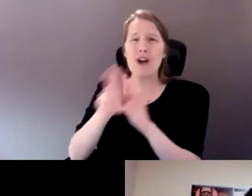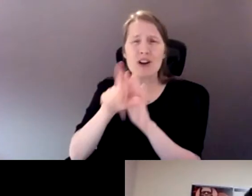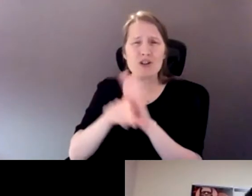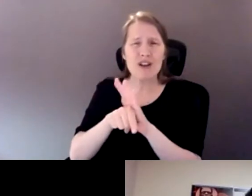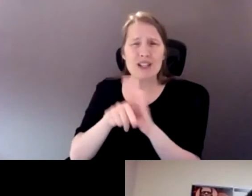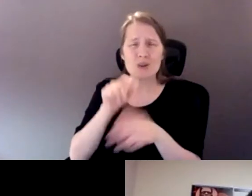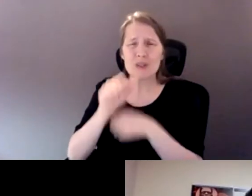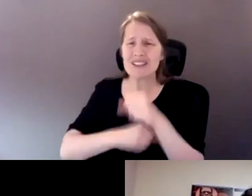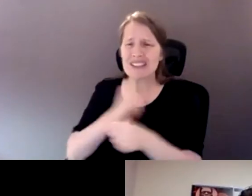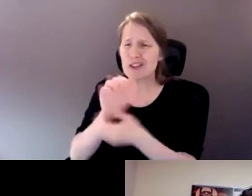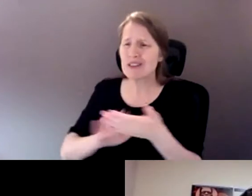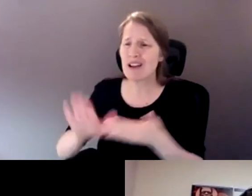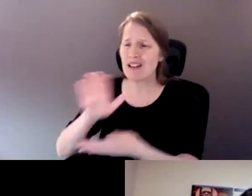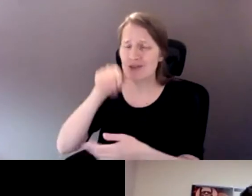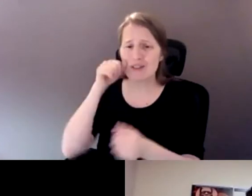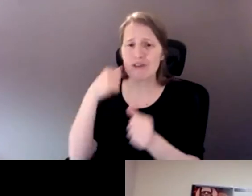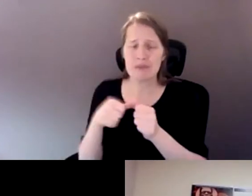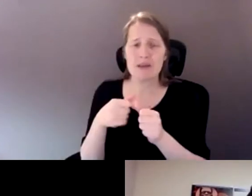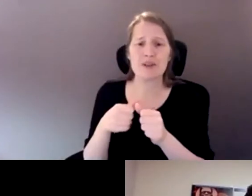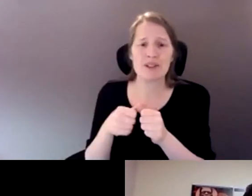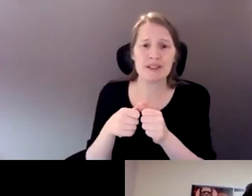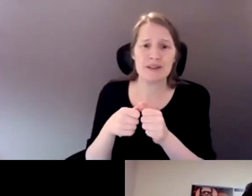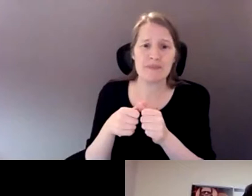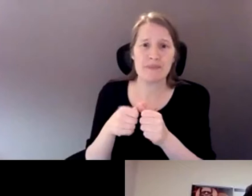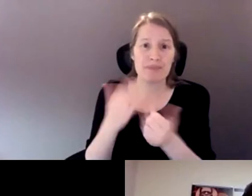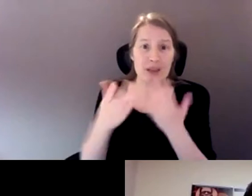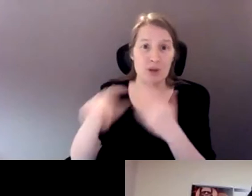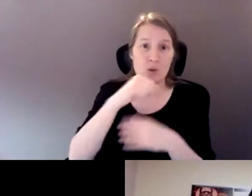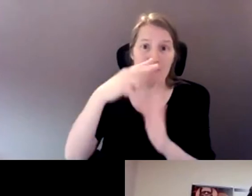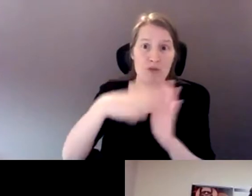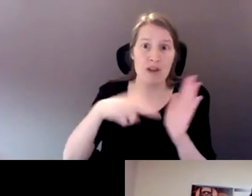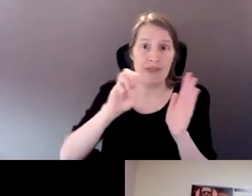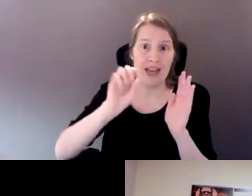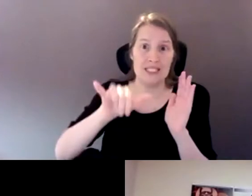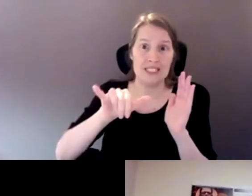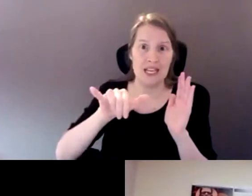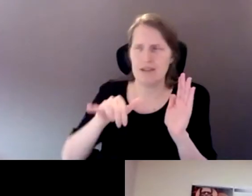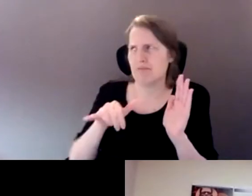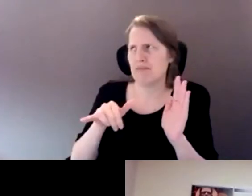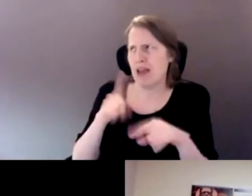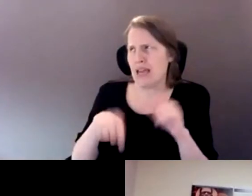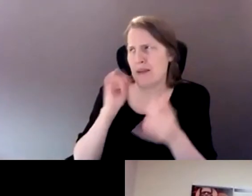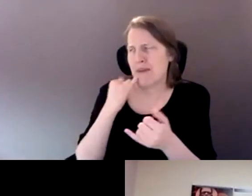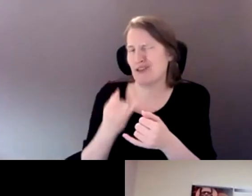about, for those who maybe haven't read the essay, I can't believe it's possible,